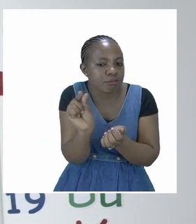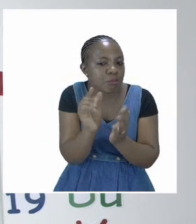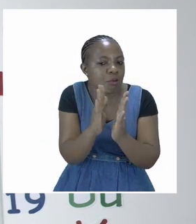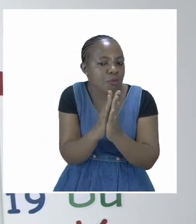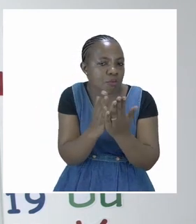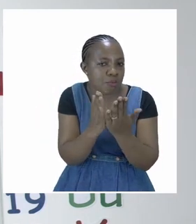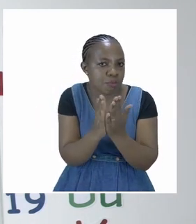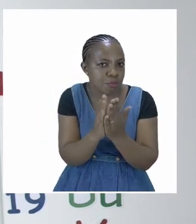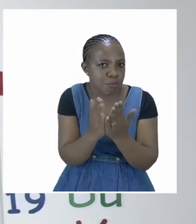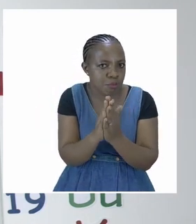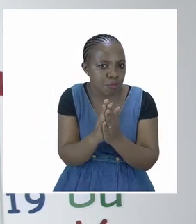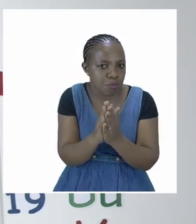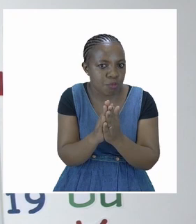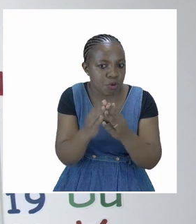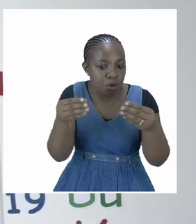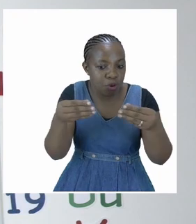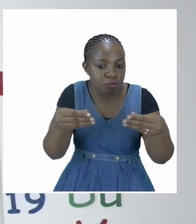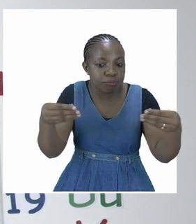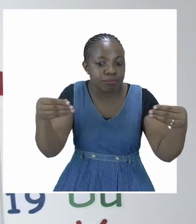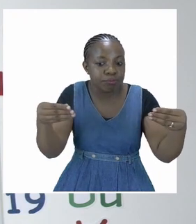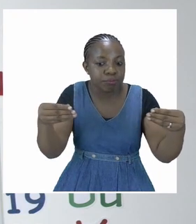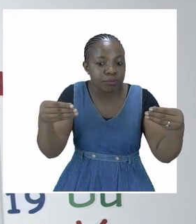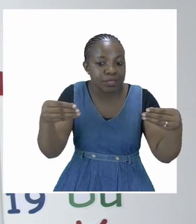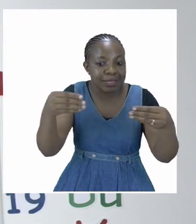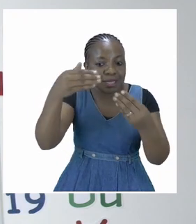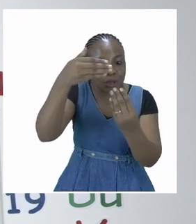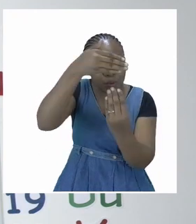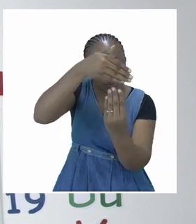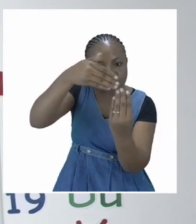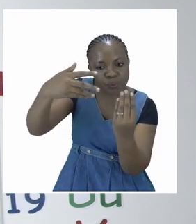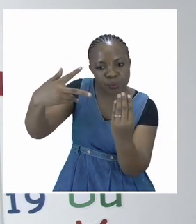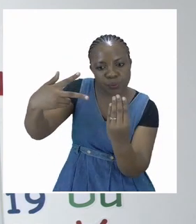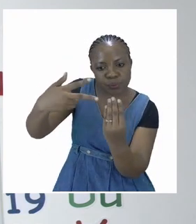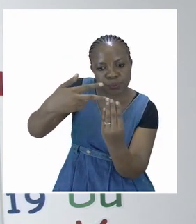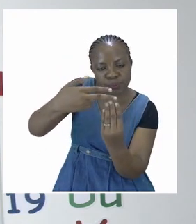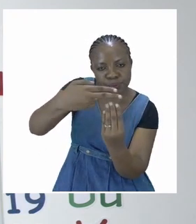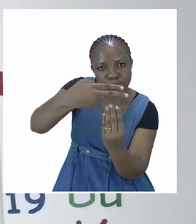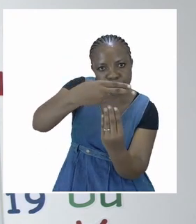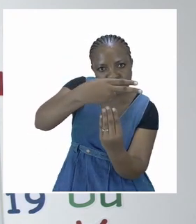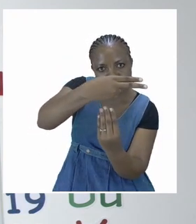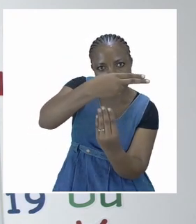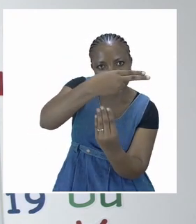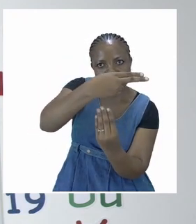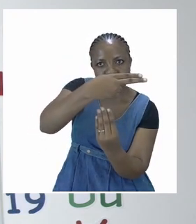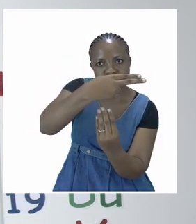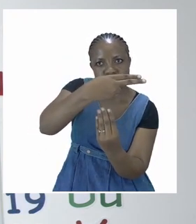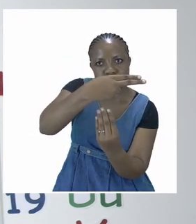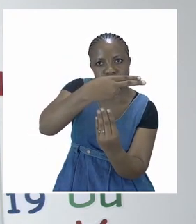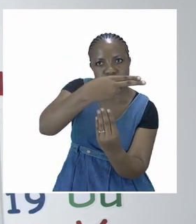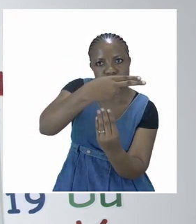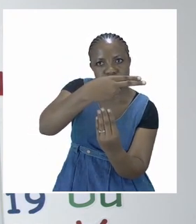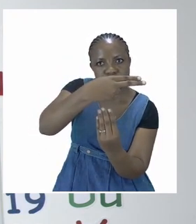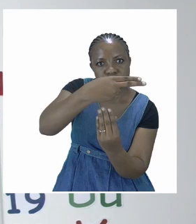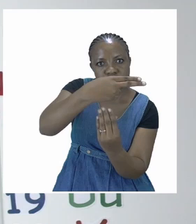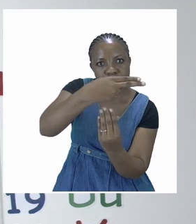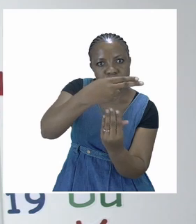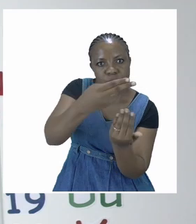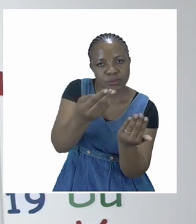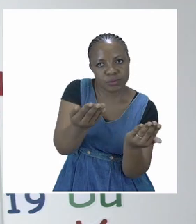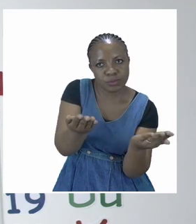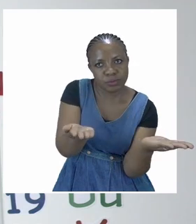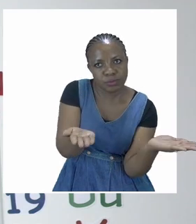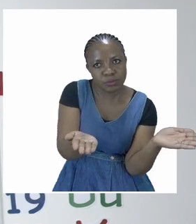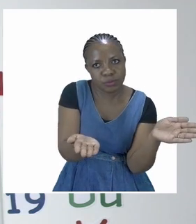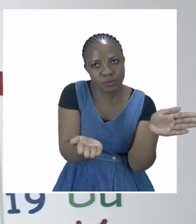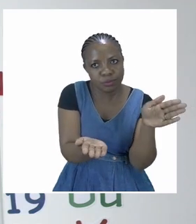booklet. Please cut the top of the lesson booklet with a pair of scissors and fold